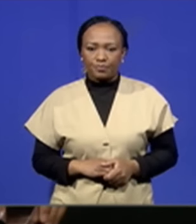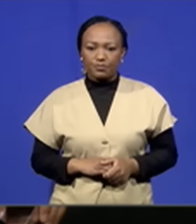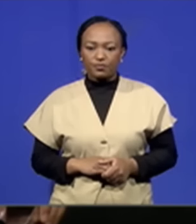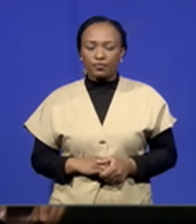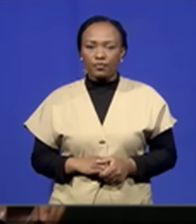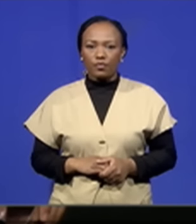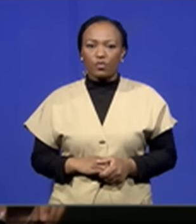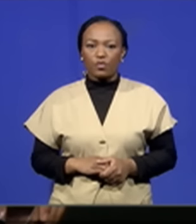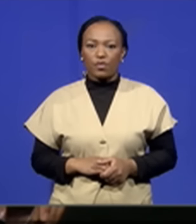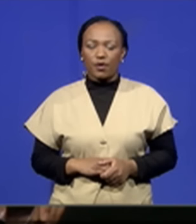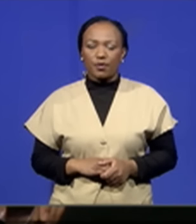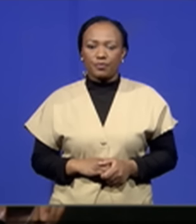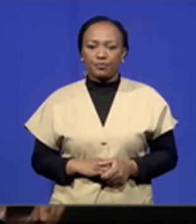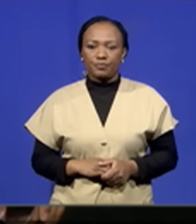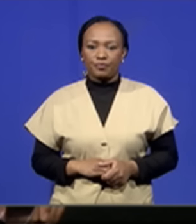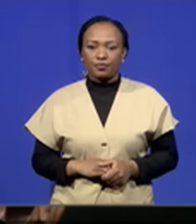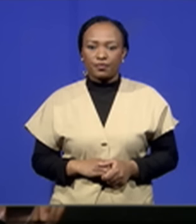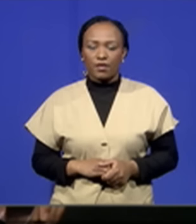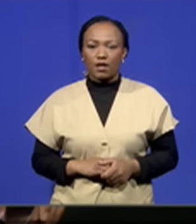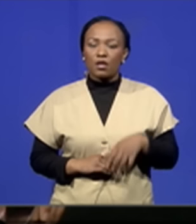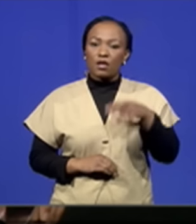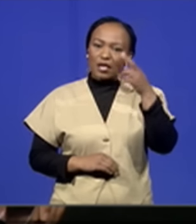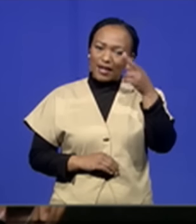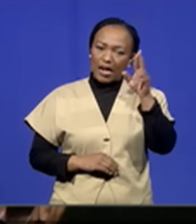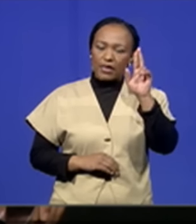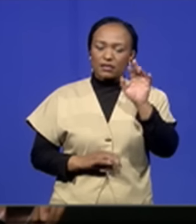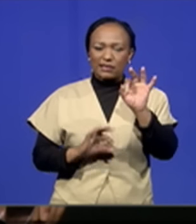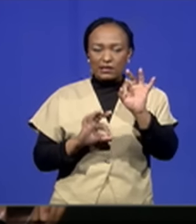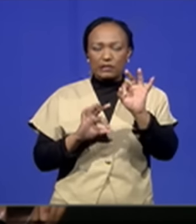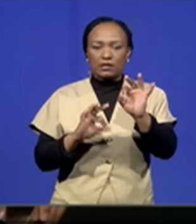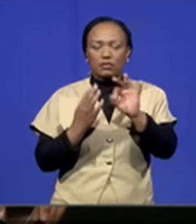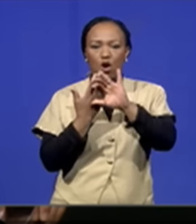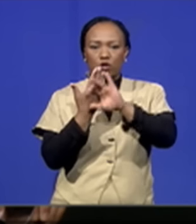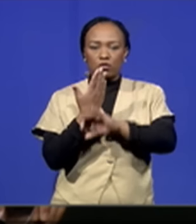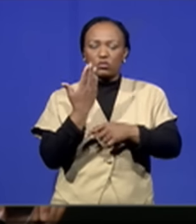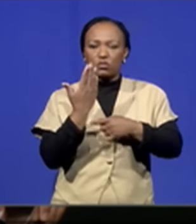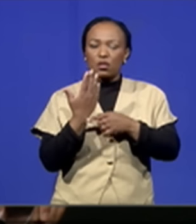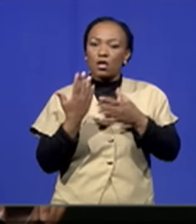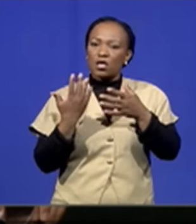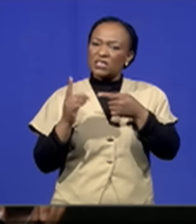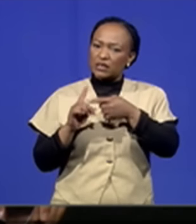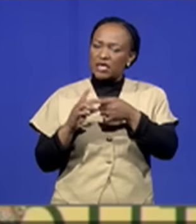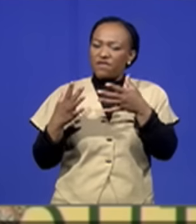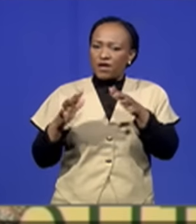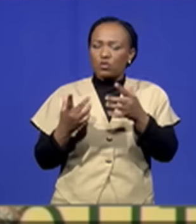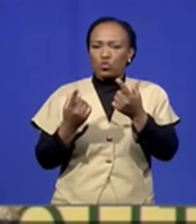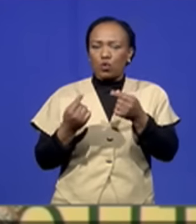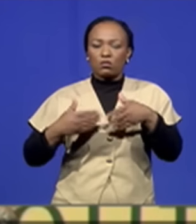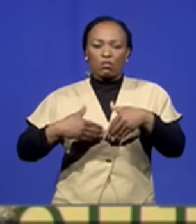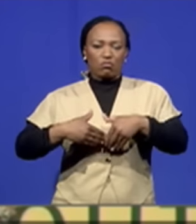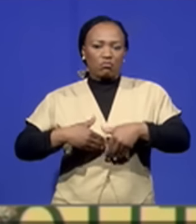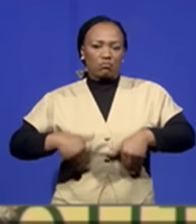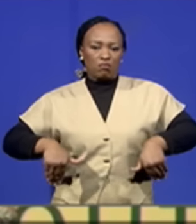The correct and constitutional thing was precisely what she did, not to take a side.